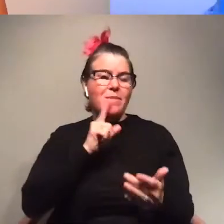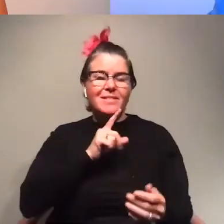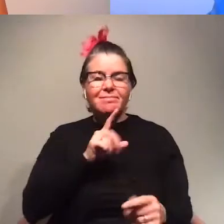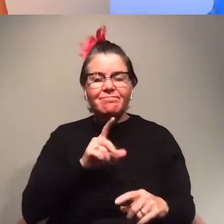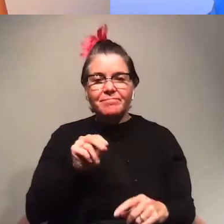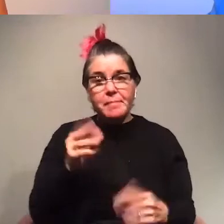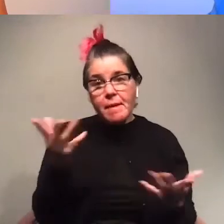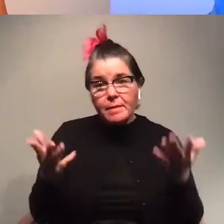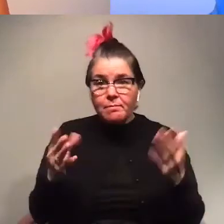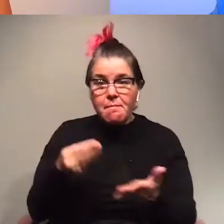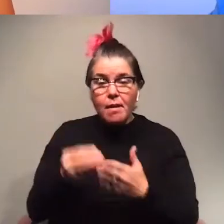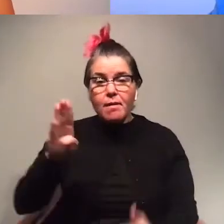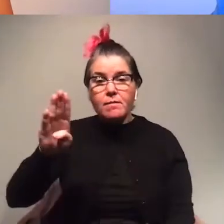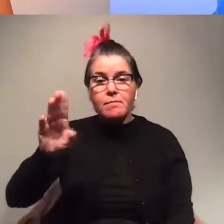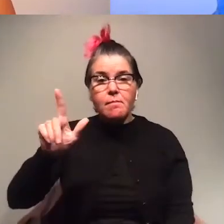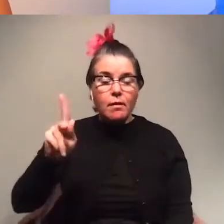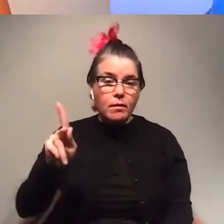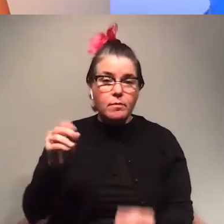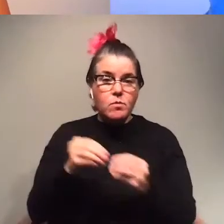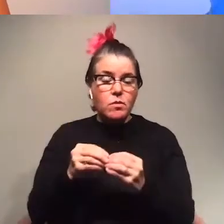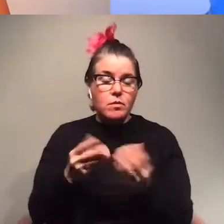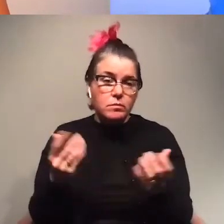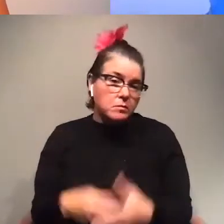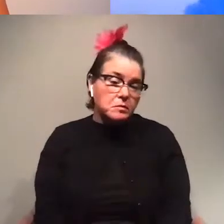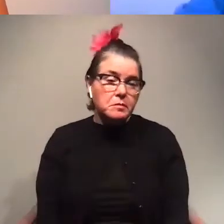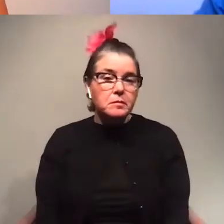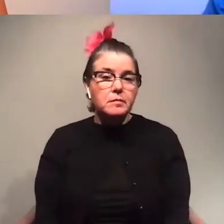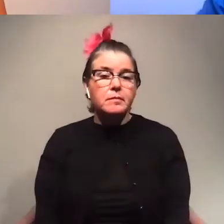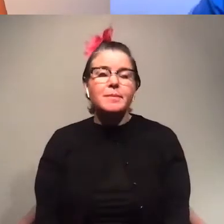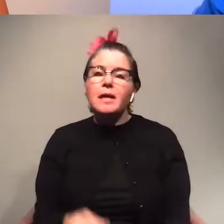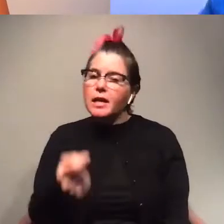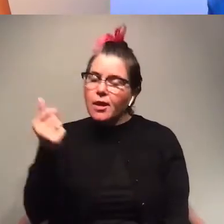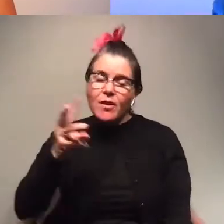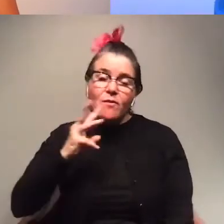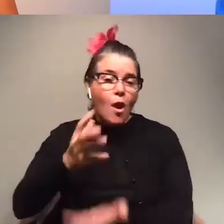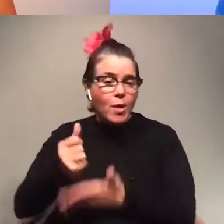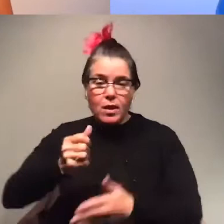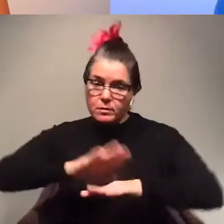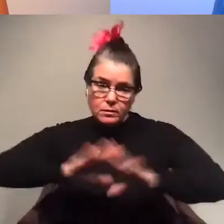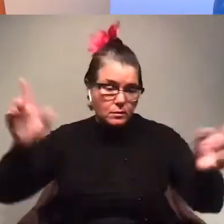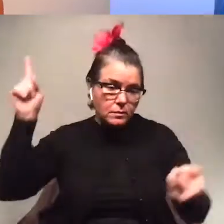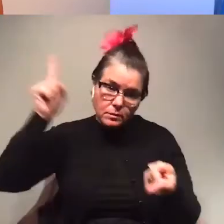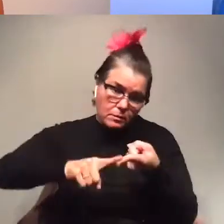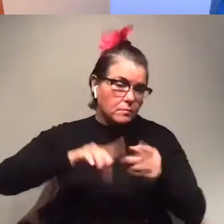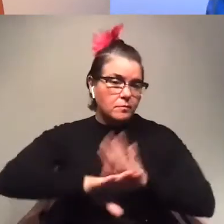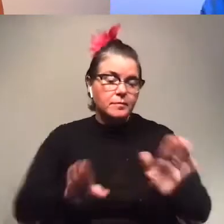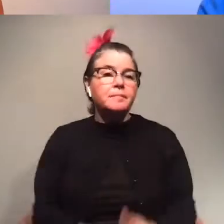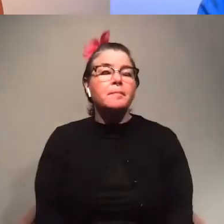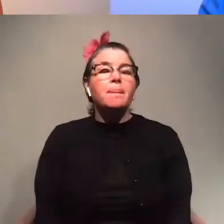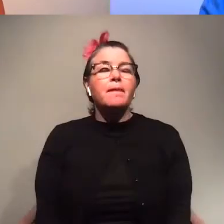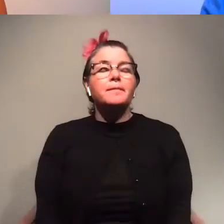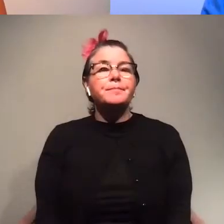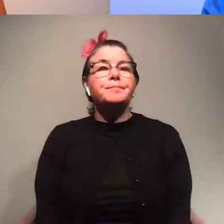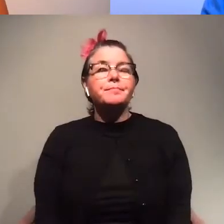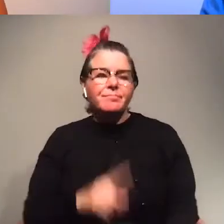you have that available to you. Yeah. But yeah, get rid of the water bottles. Yeah, true. I think even just